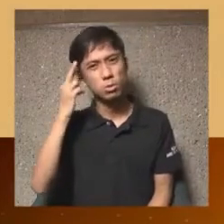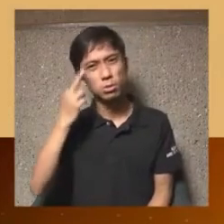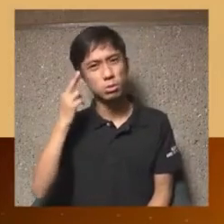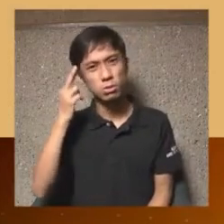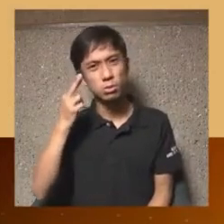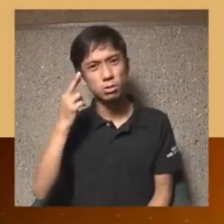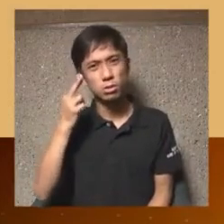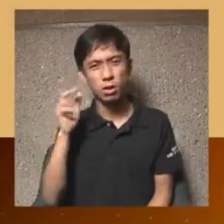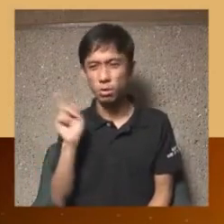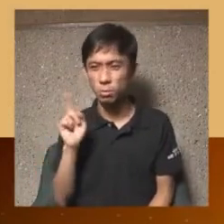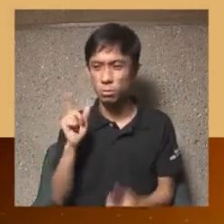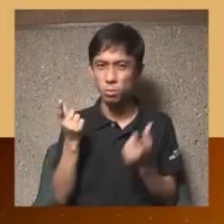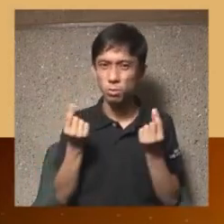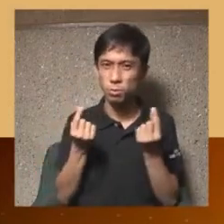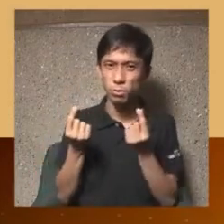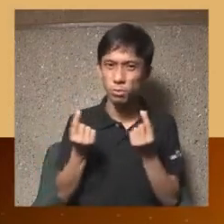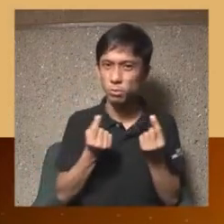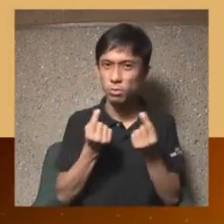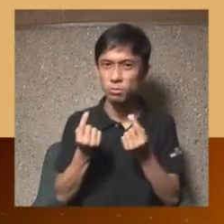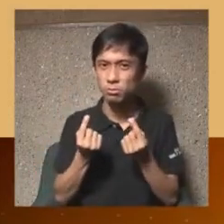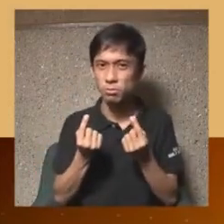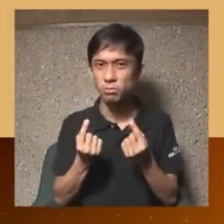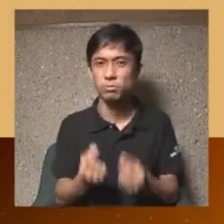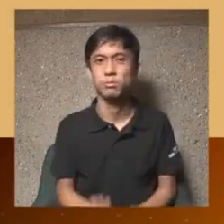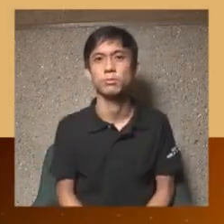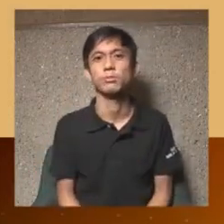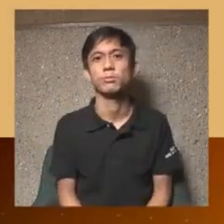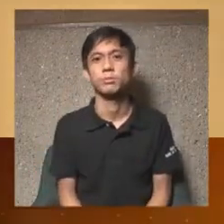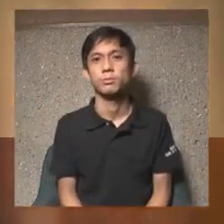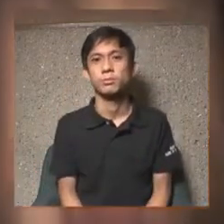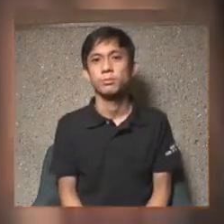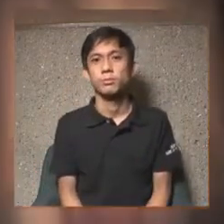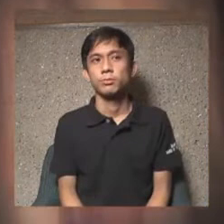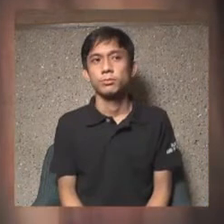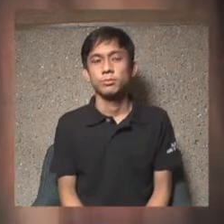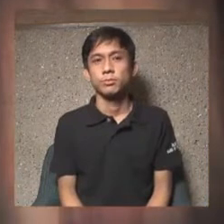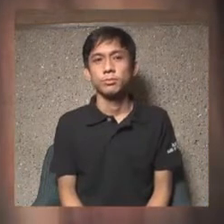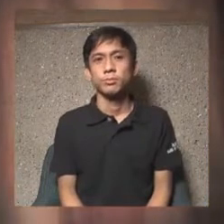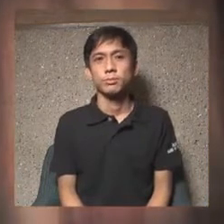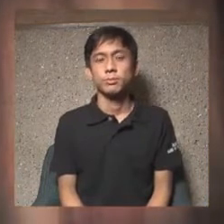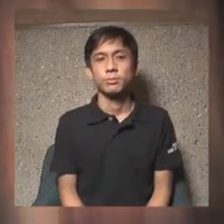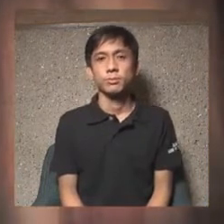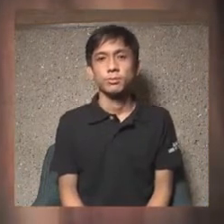But trust God's heart.